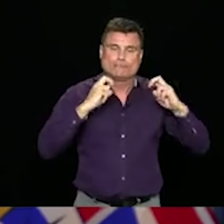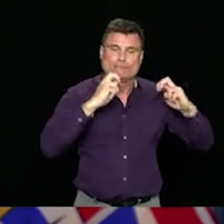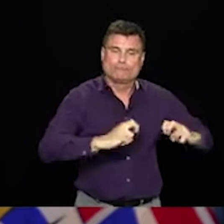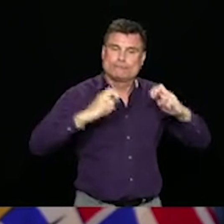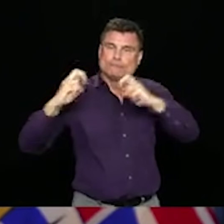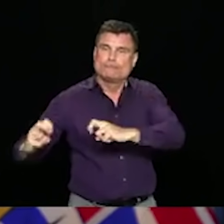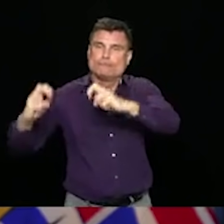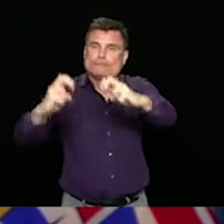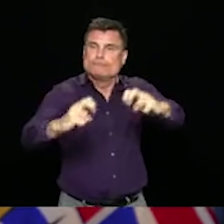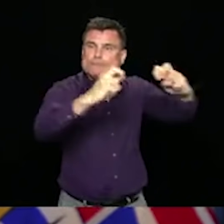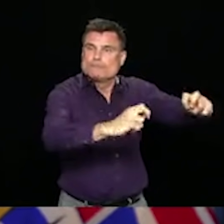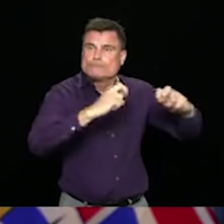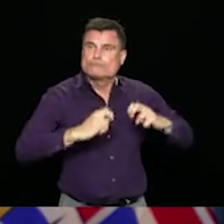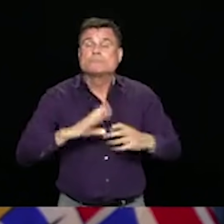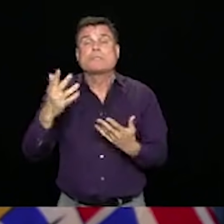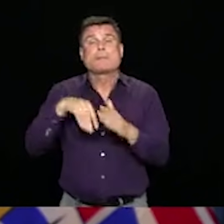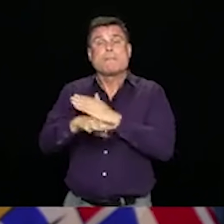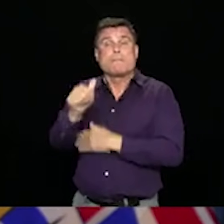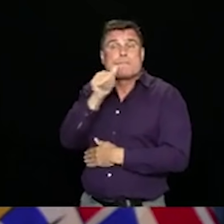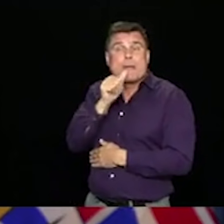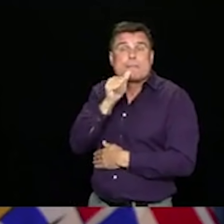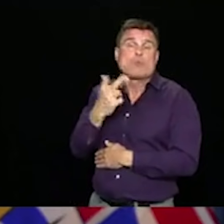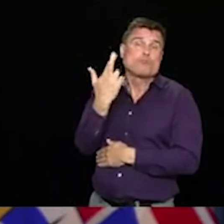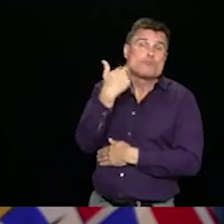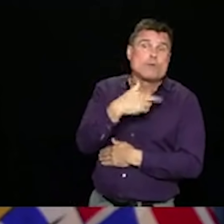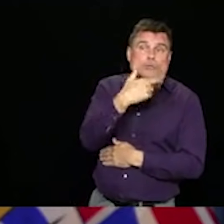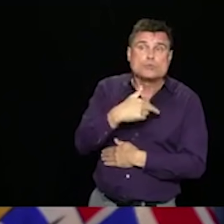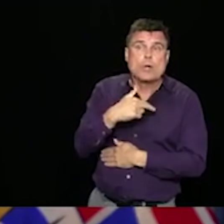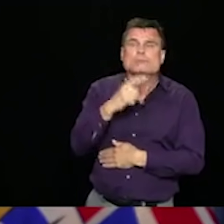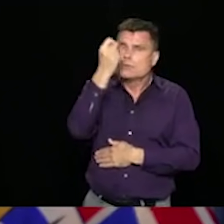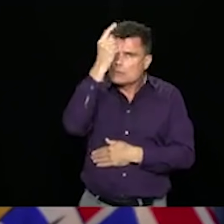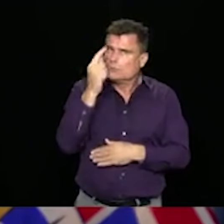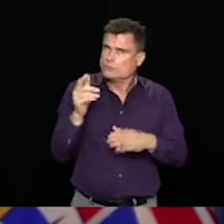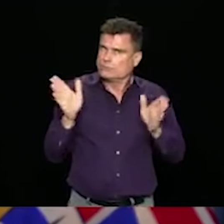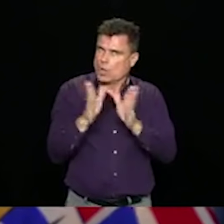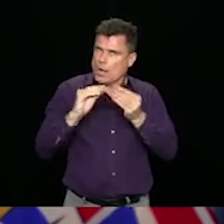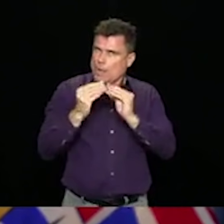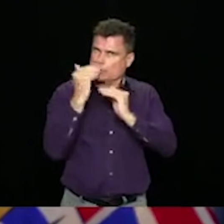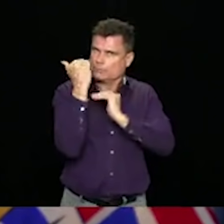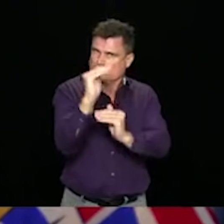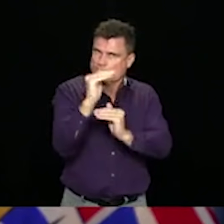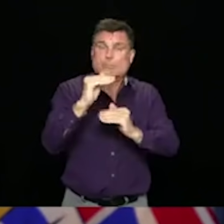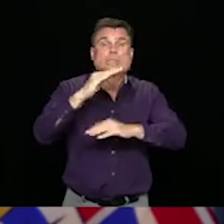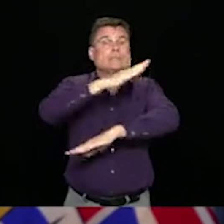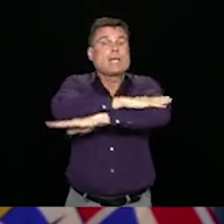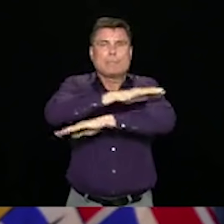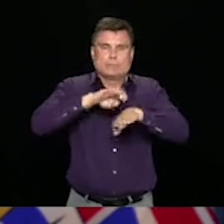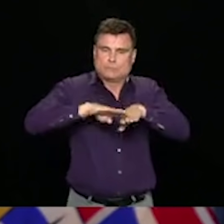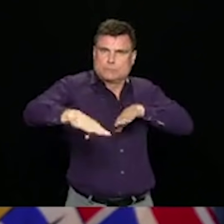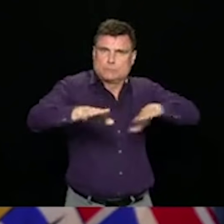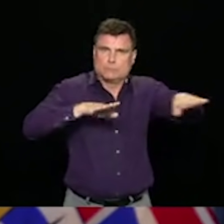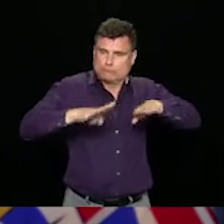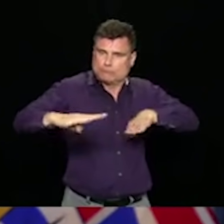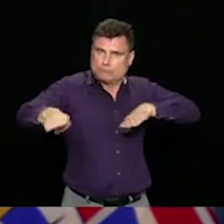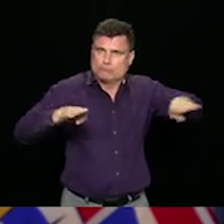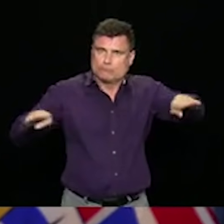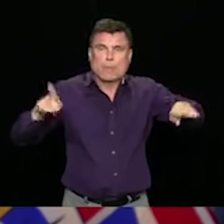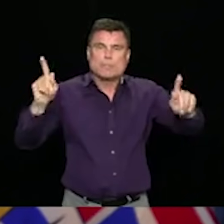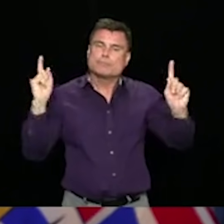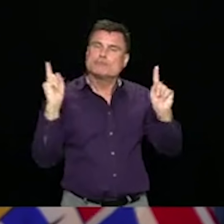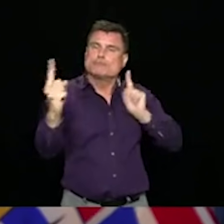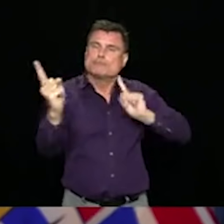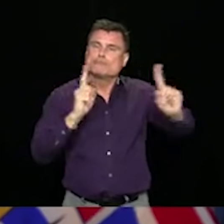be small numbers and spaced apart. But I think that's an important thing as well, because we know how important it is to have these